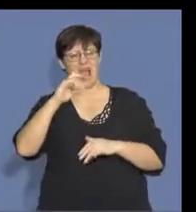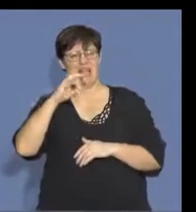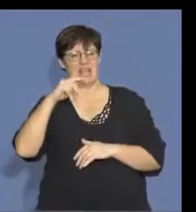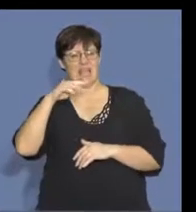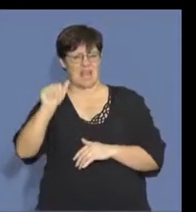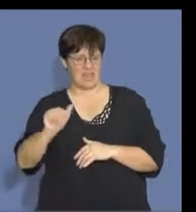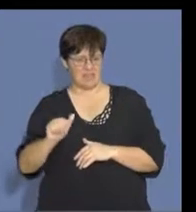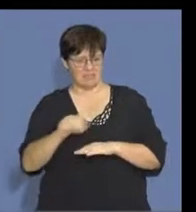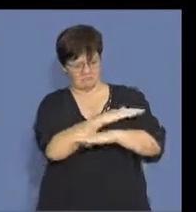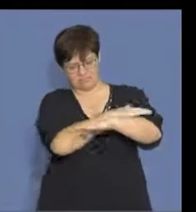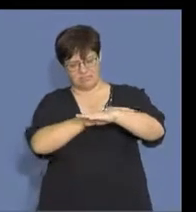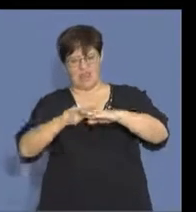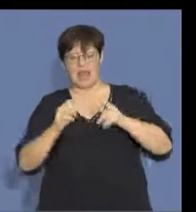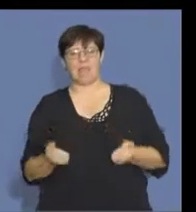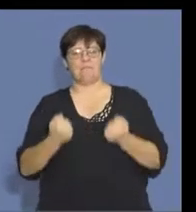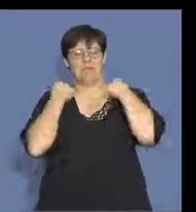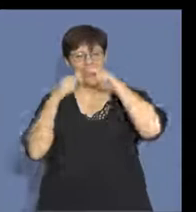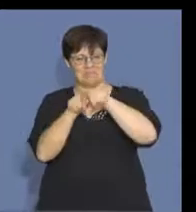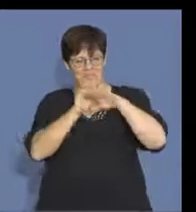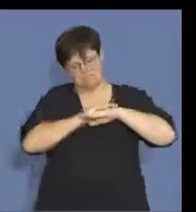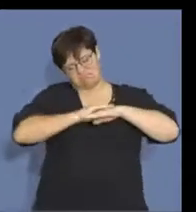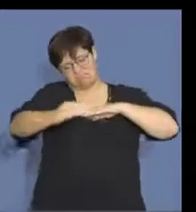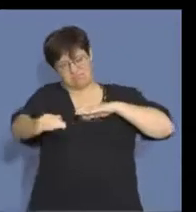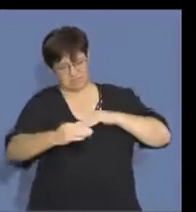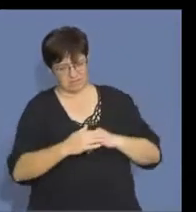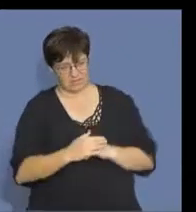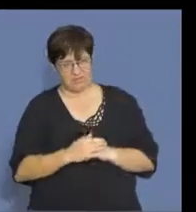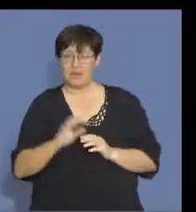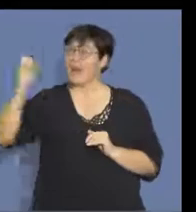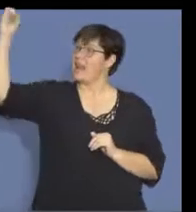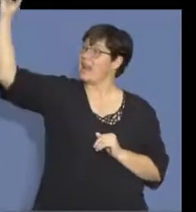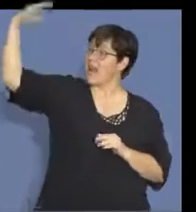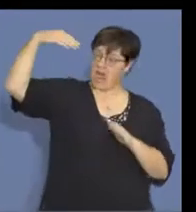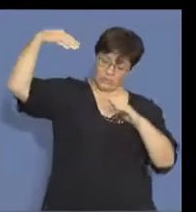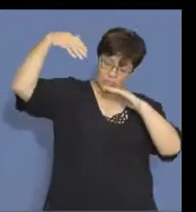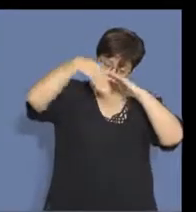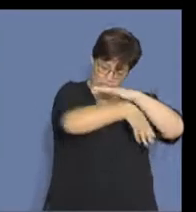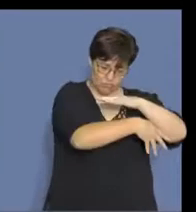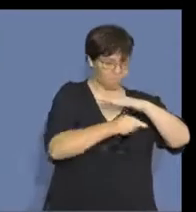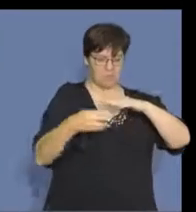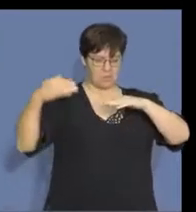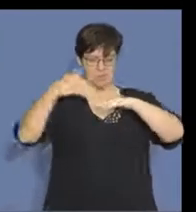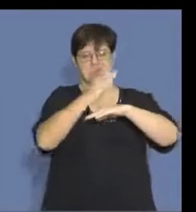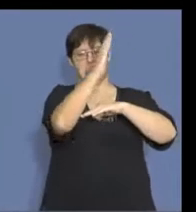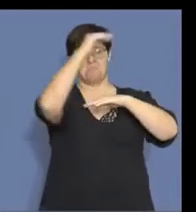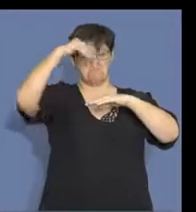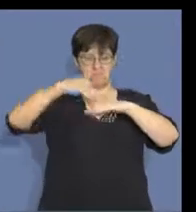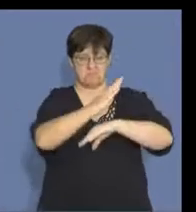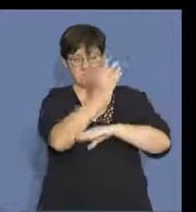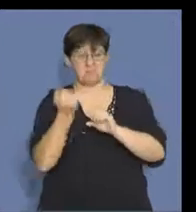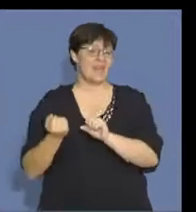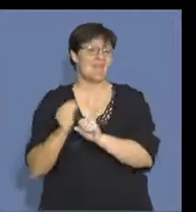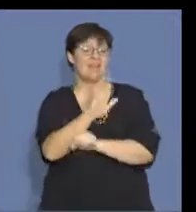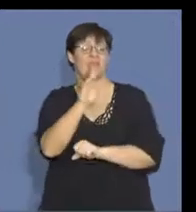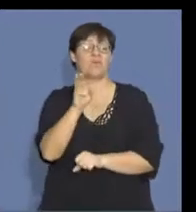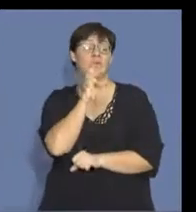of algae. Again, below this, the ability of light to penetrate through is limited, and this in turn is going to affect the